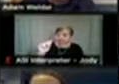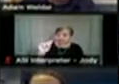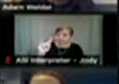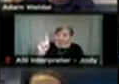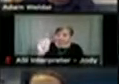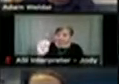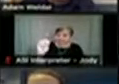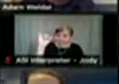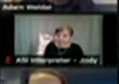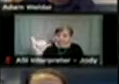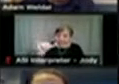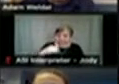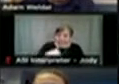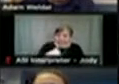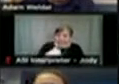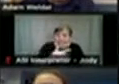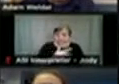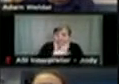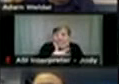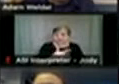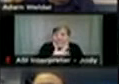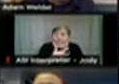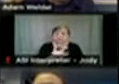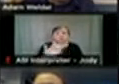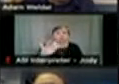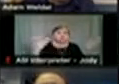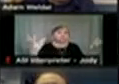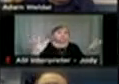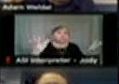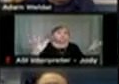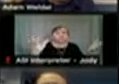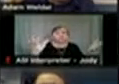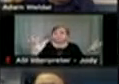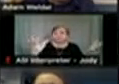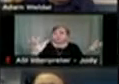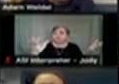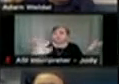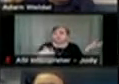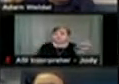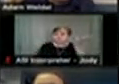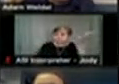feel. All right, so. Let's ask for some help, Mr. McCarthy. So anybody else want